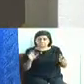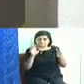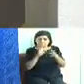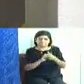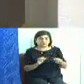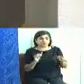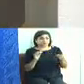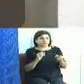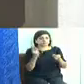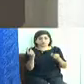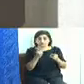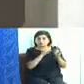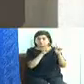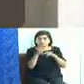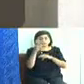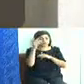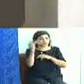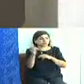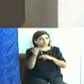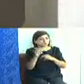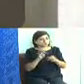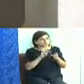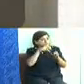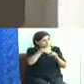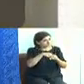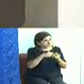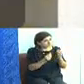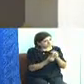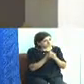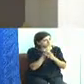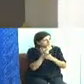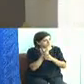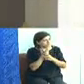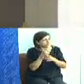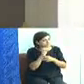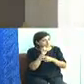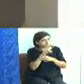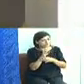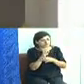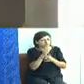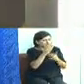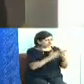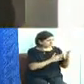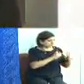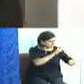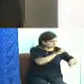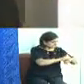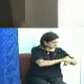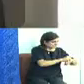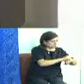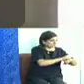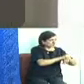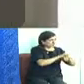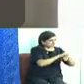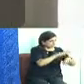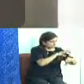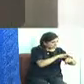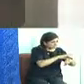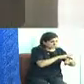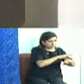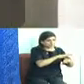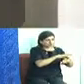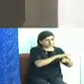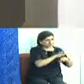to sow some seeds. And some of those seeds fall on very hard-packed earth where they get